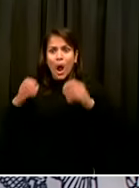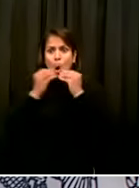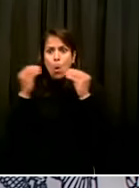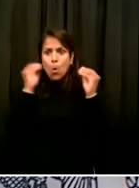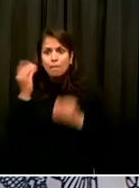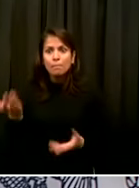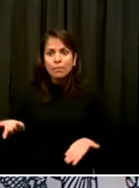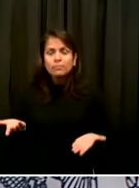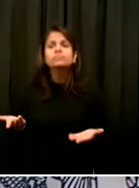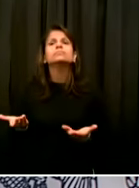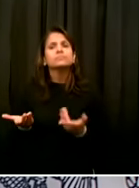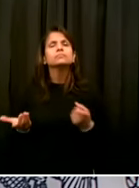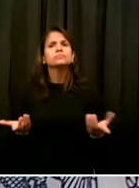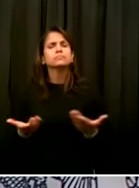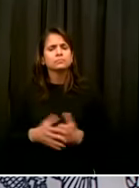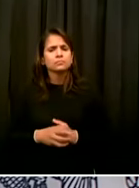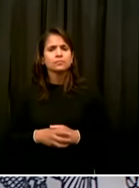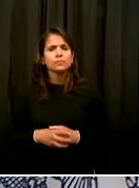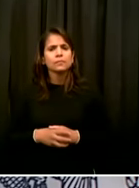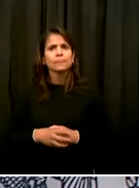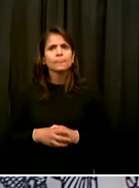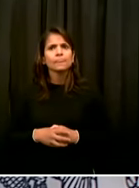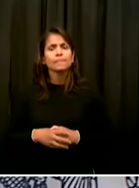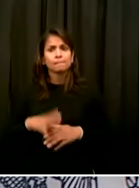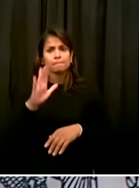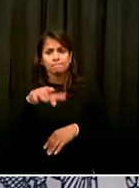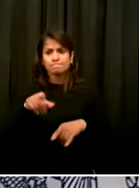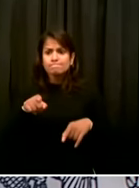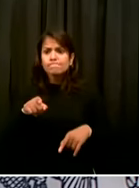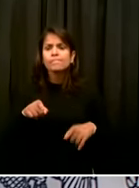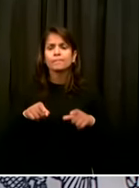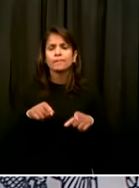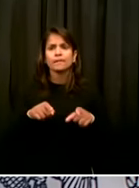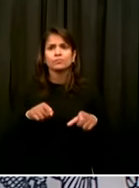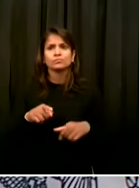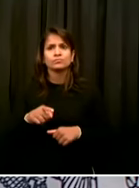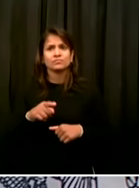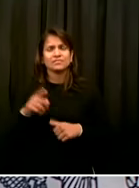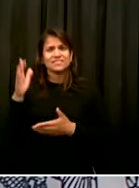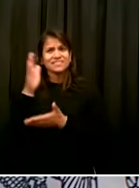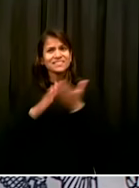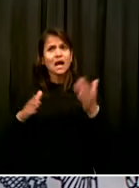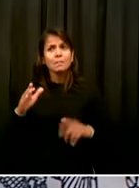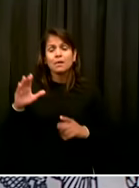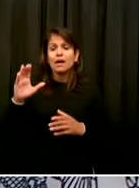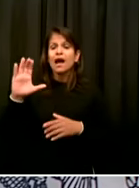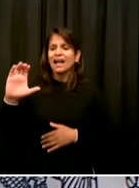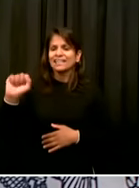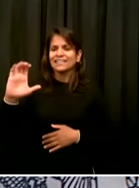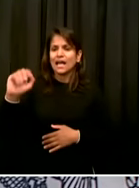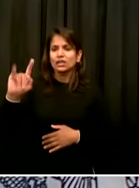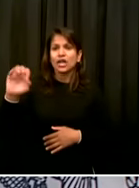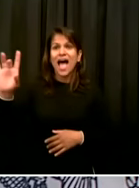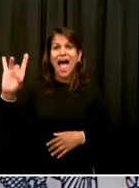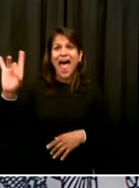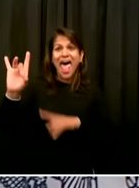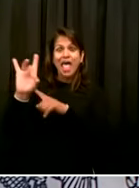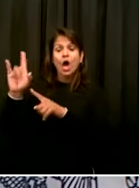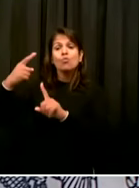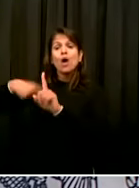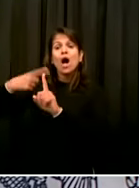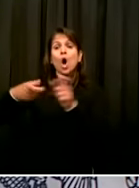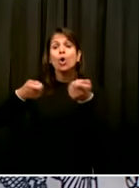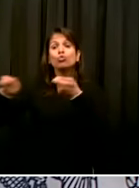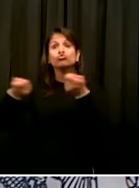are stabilized. Can you give any details if you have a contingency plan in case this happens and the vacancy